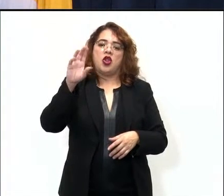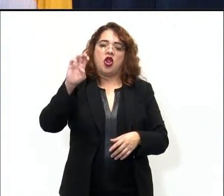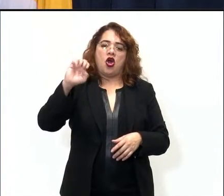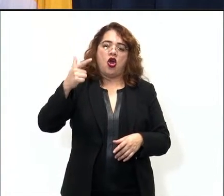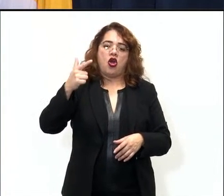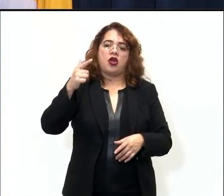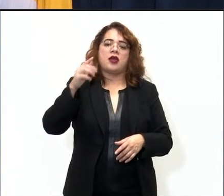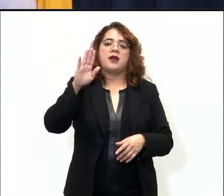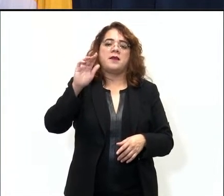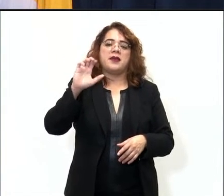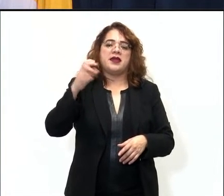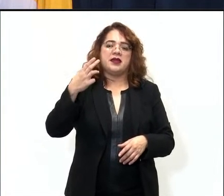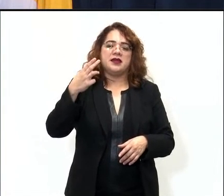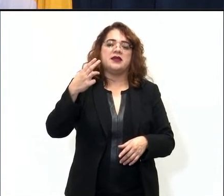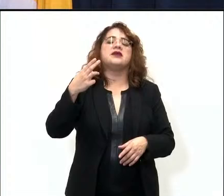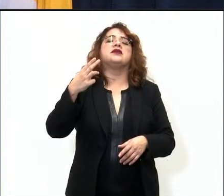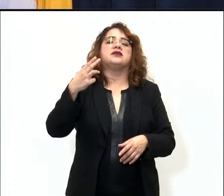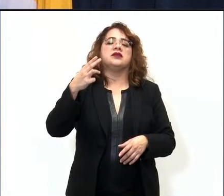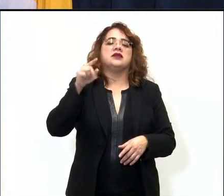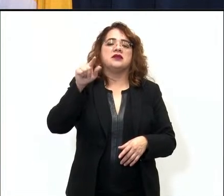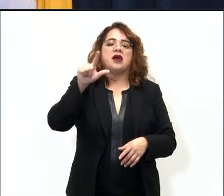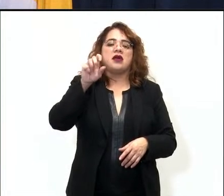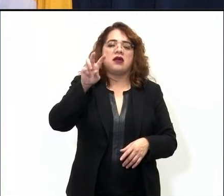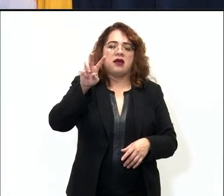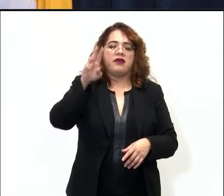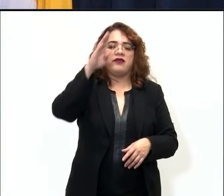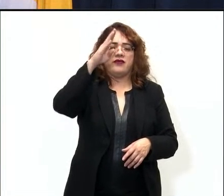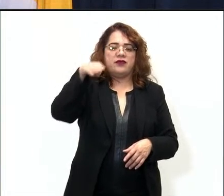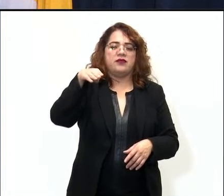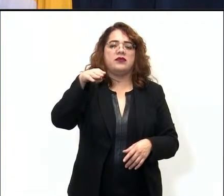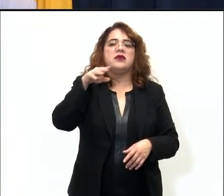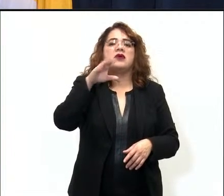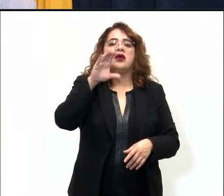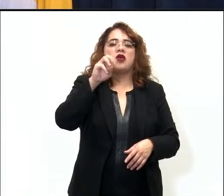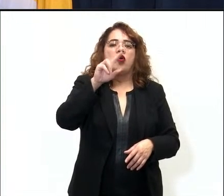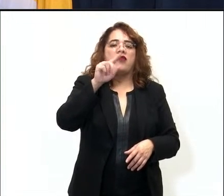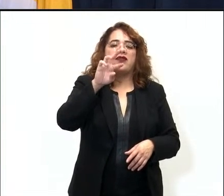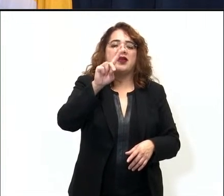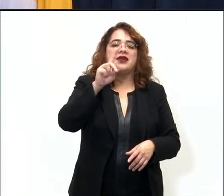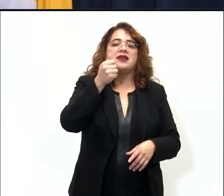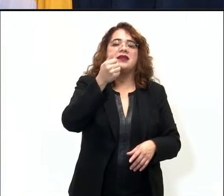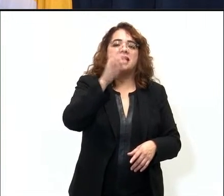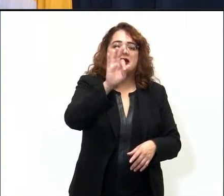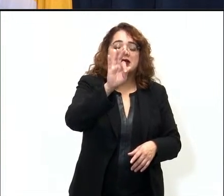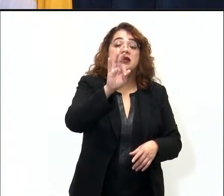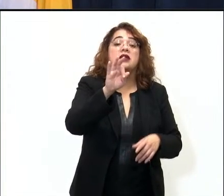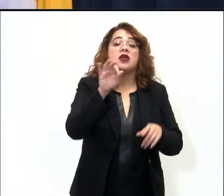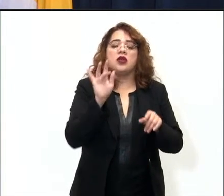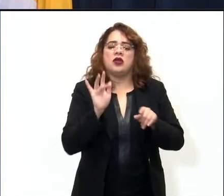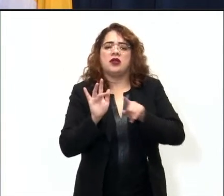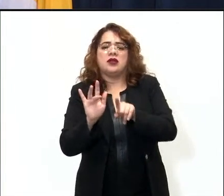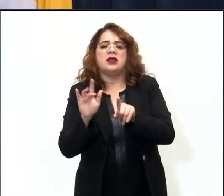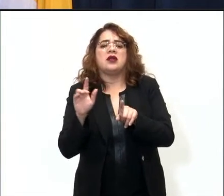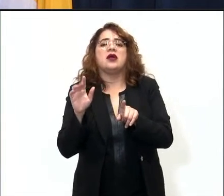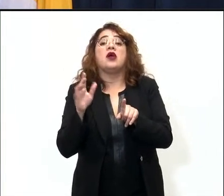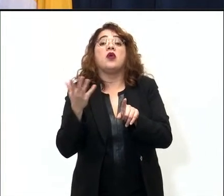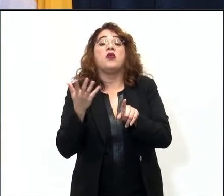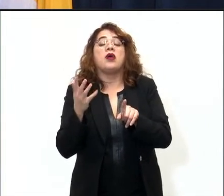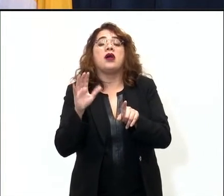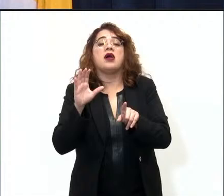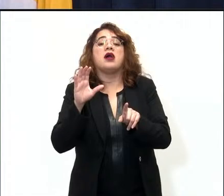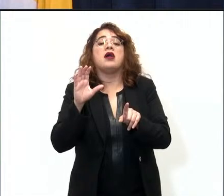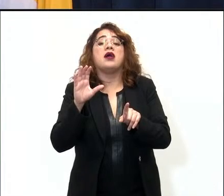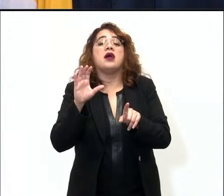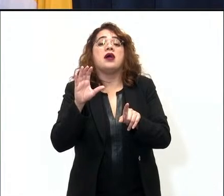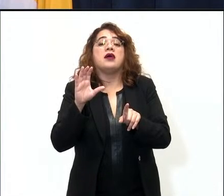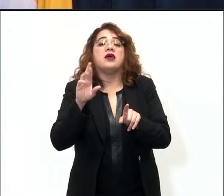longbeach.gov/COVID-19. So with that, I'm open for questions, and I'll turn it back to the mayor. Thank you, Kelly. We will now take questions from the media.